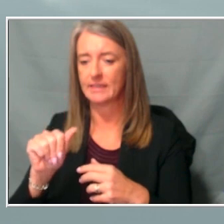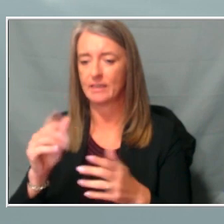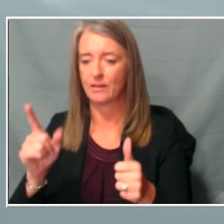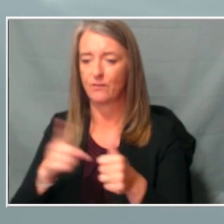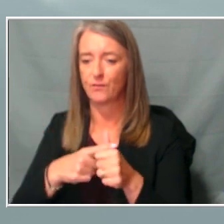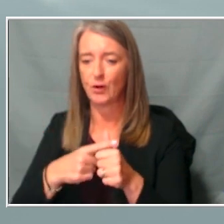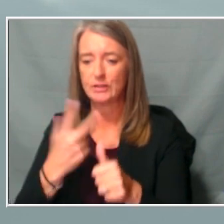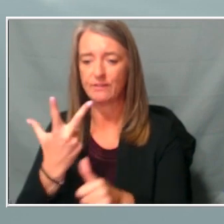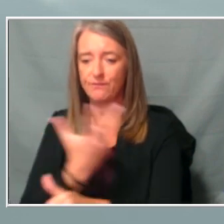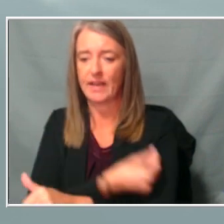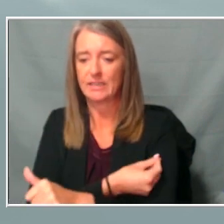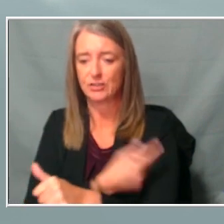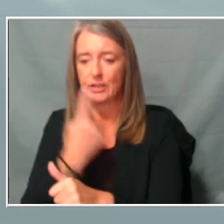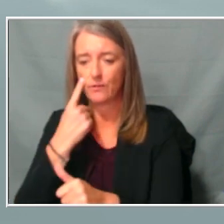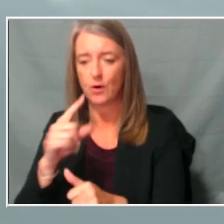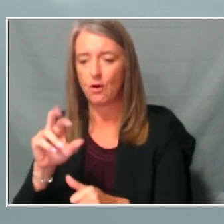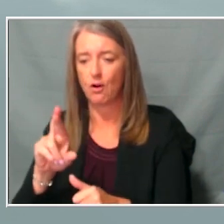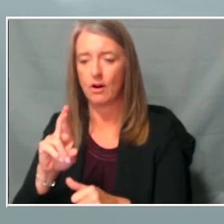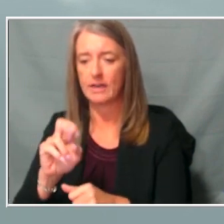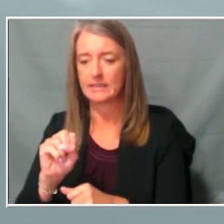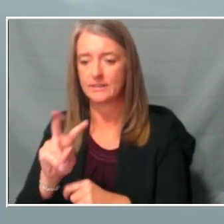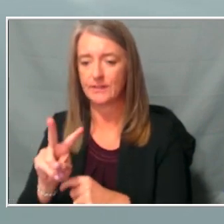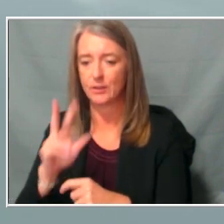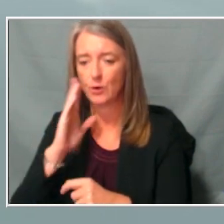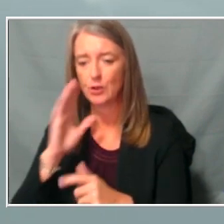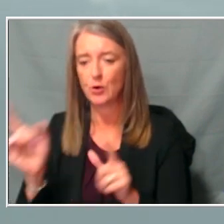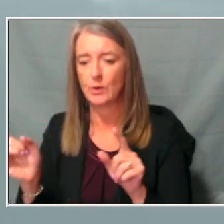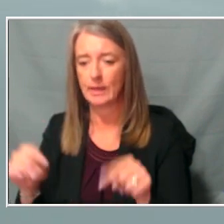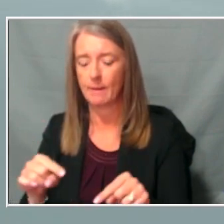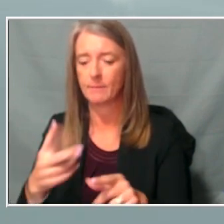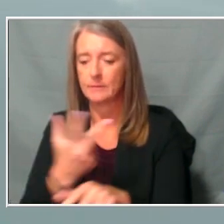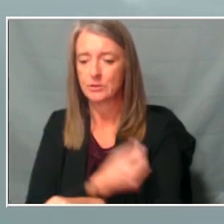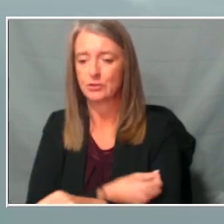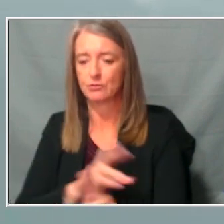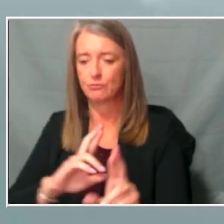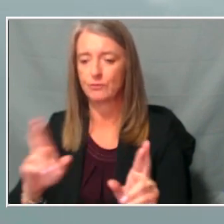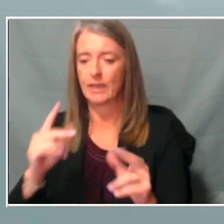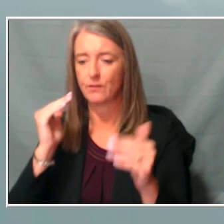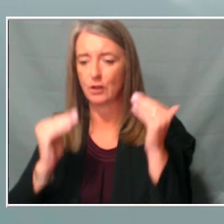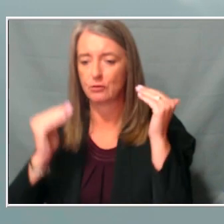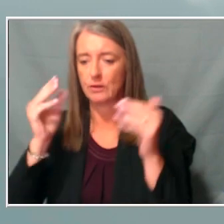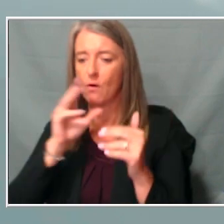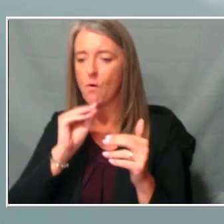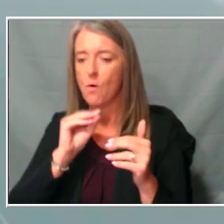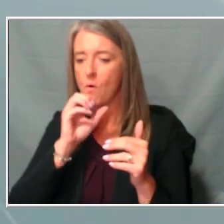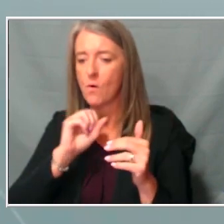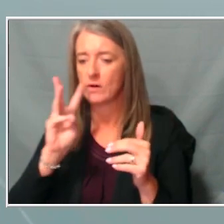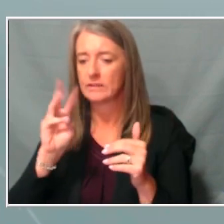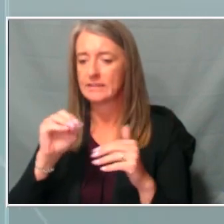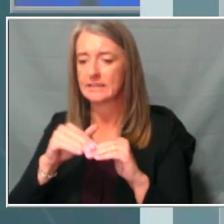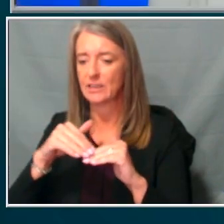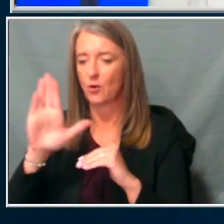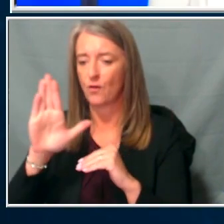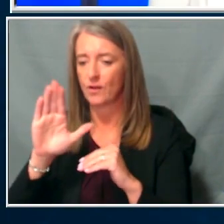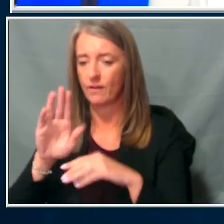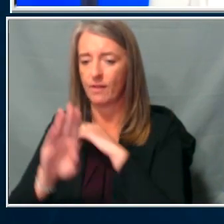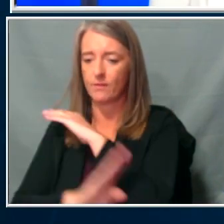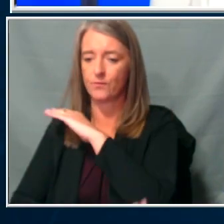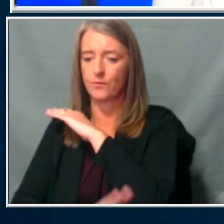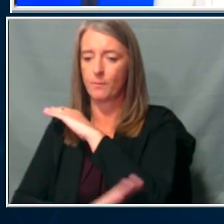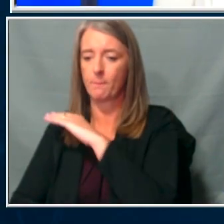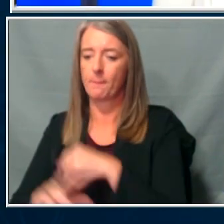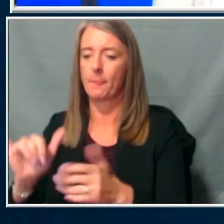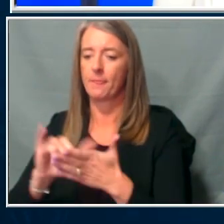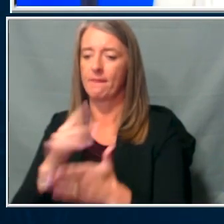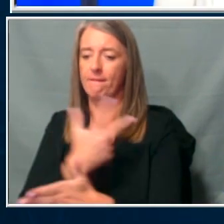vaccine for RSV. We knew this would be coming. The shots should be ready for adults 60 and over sometime this fall. The vaccine is